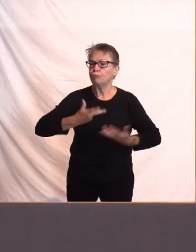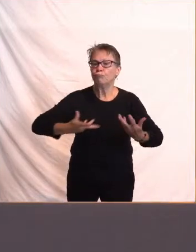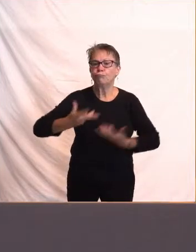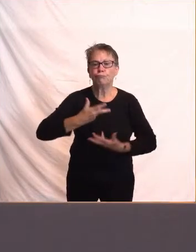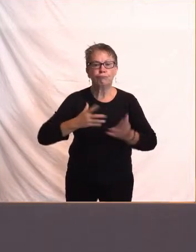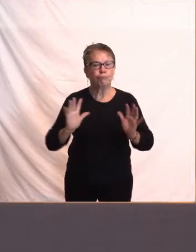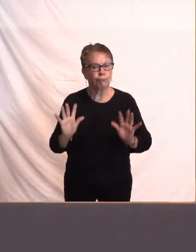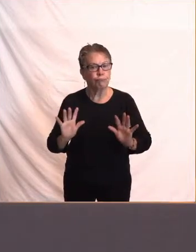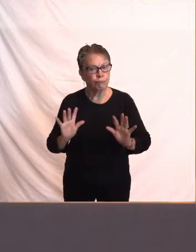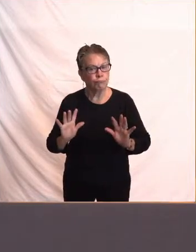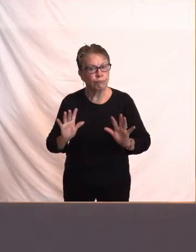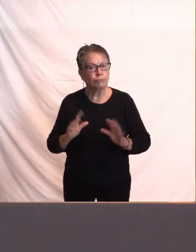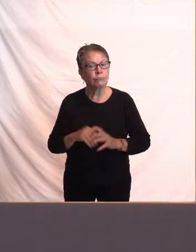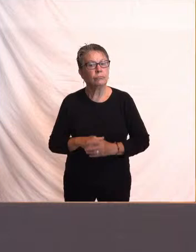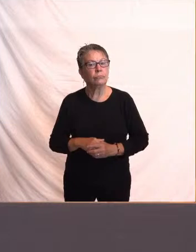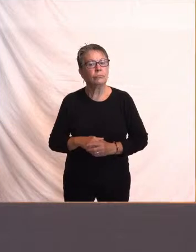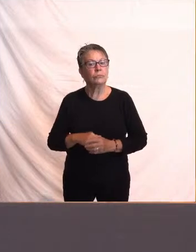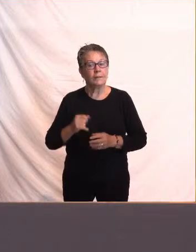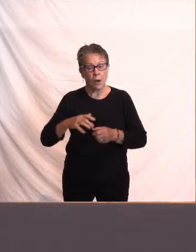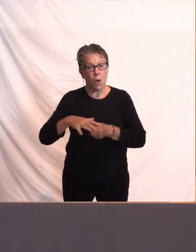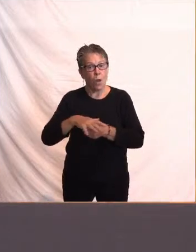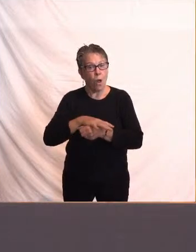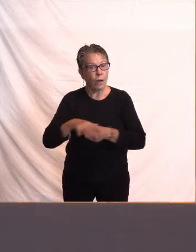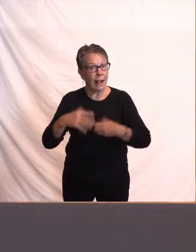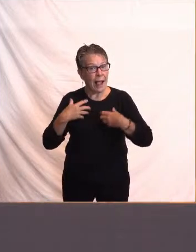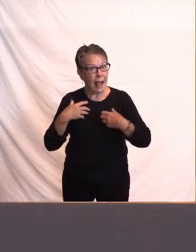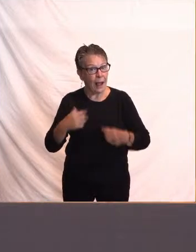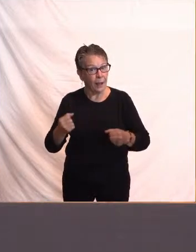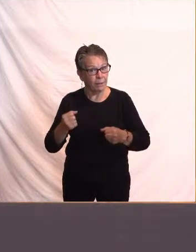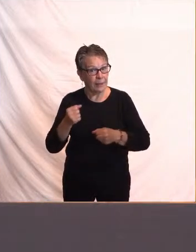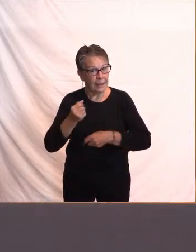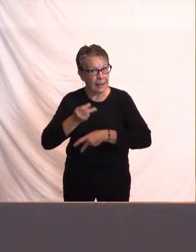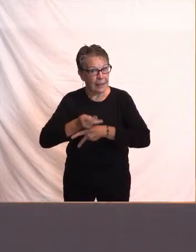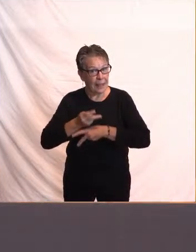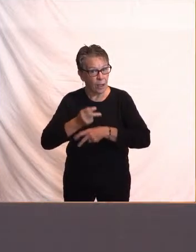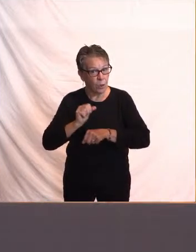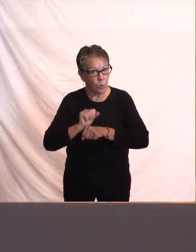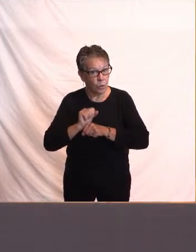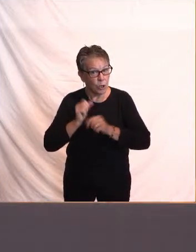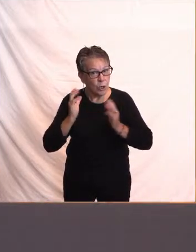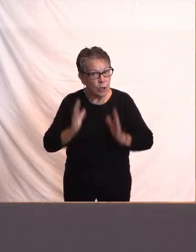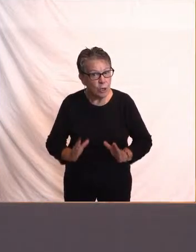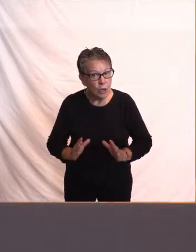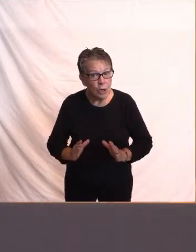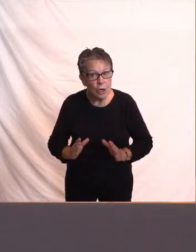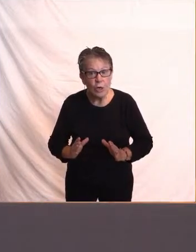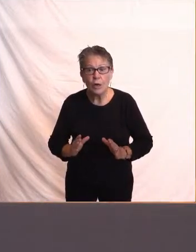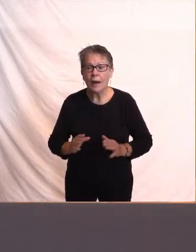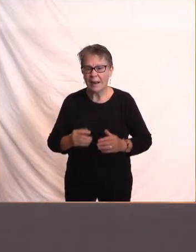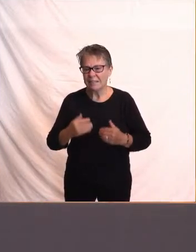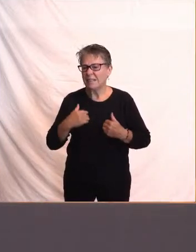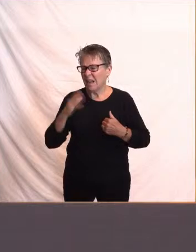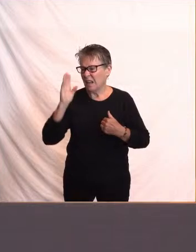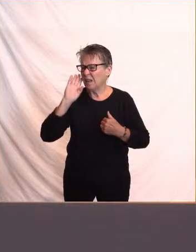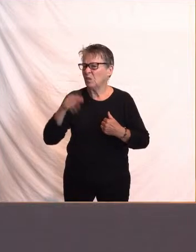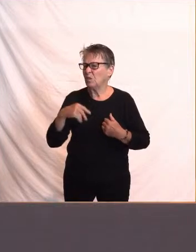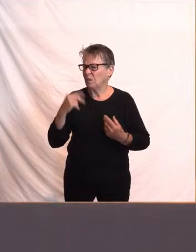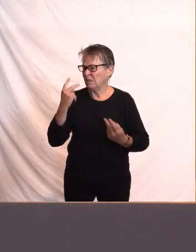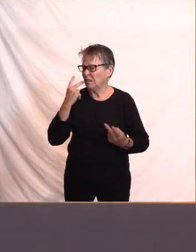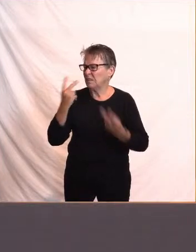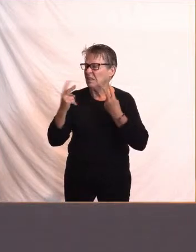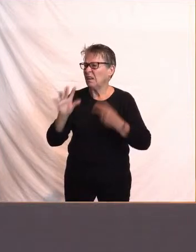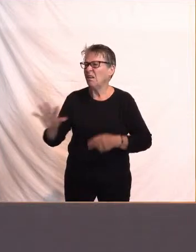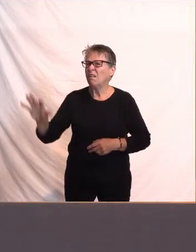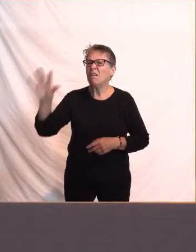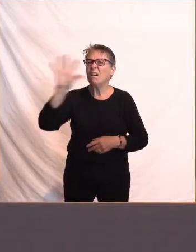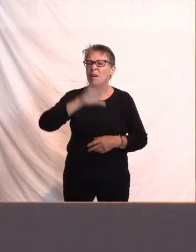mean, this is something that we're seeing, and you're seeing it with healthcare workers, not just in the local health offices. And we have nothing but sympathy